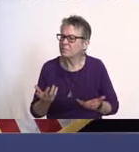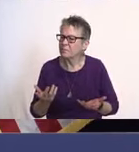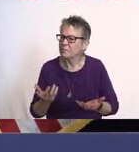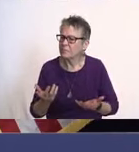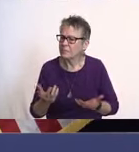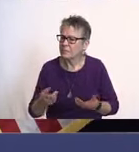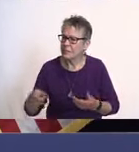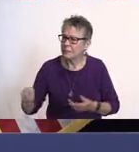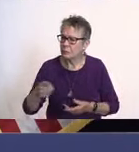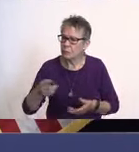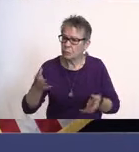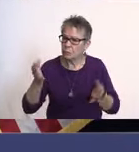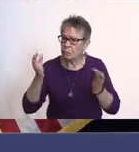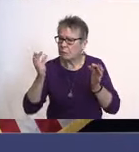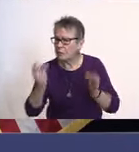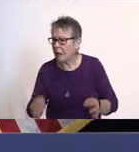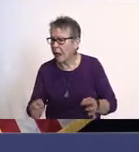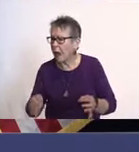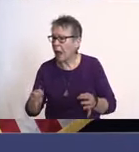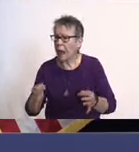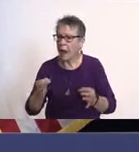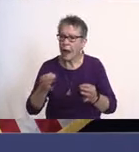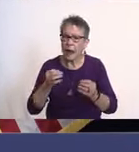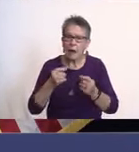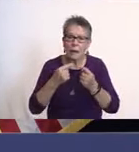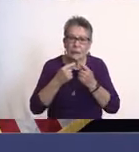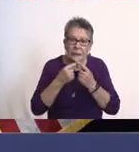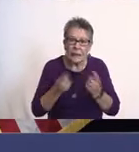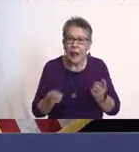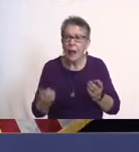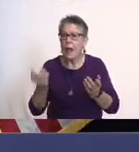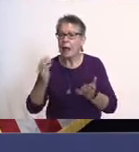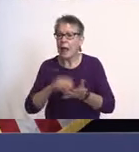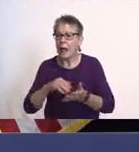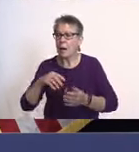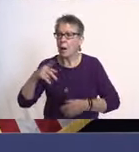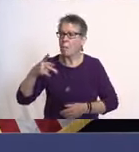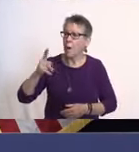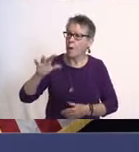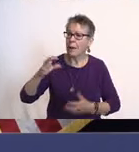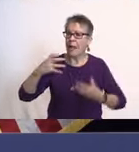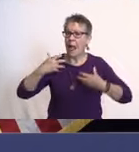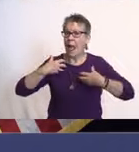public health emergency. You said when you were in D.C., we're not getting this to zero.